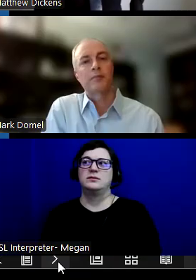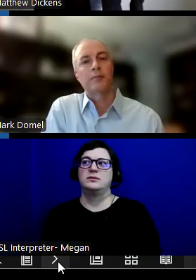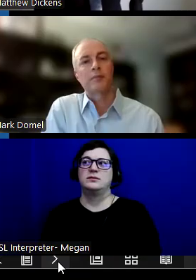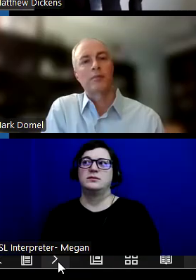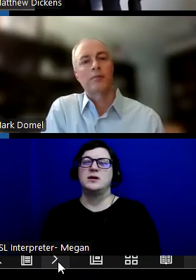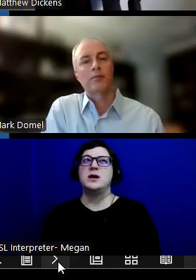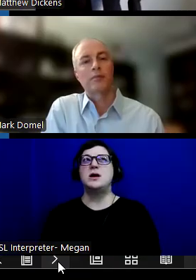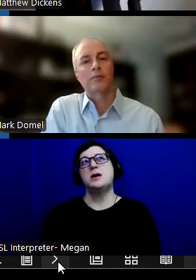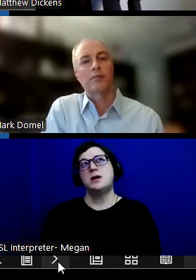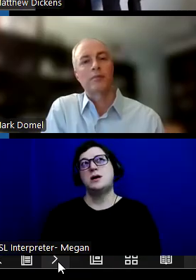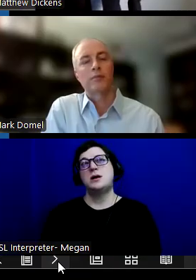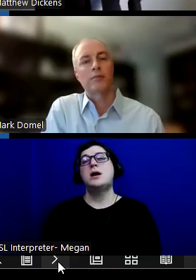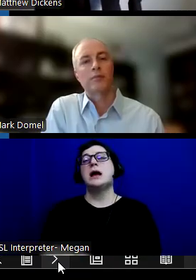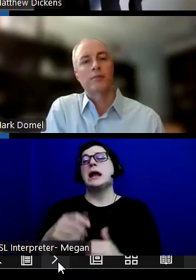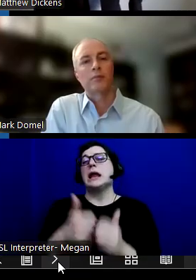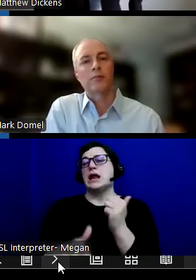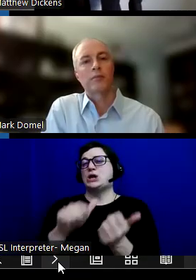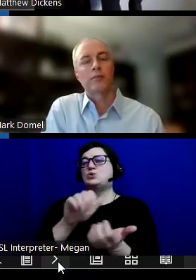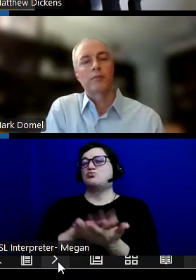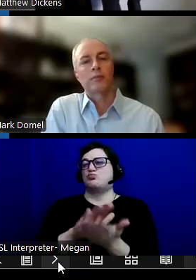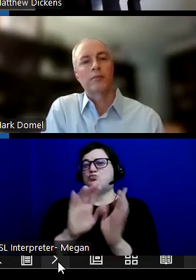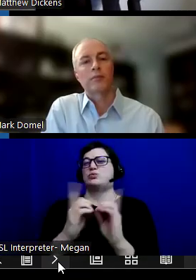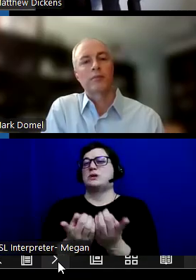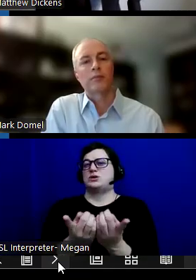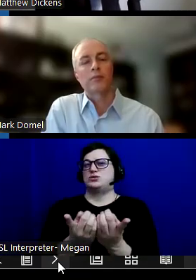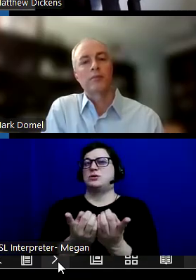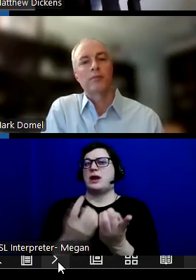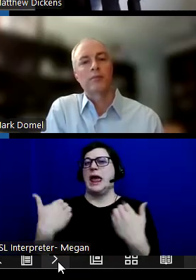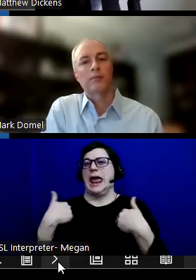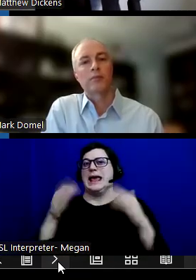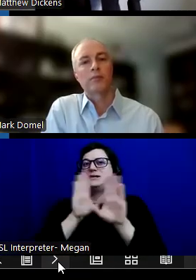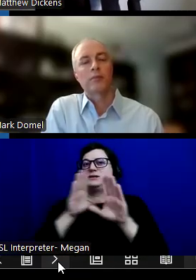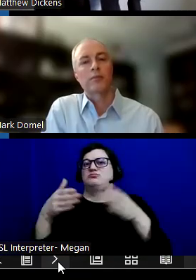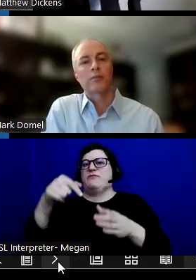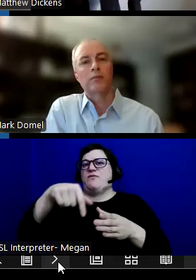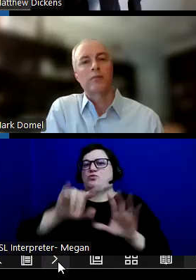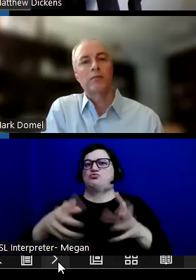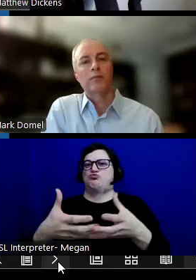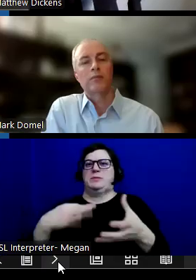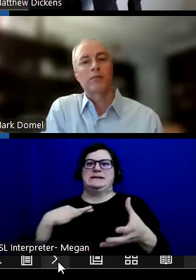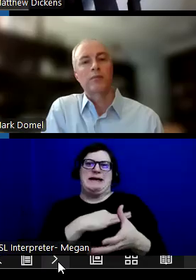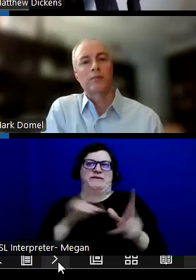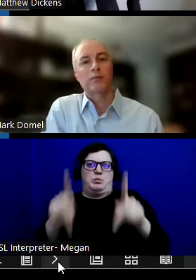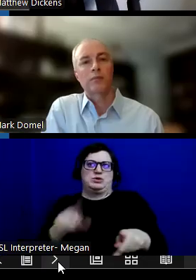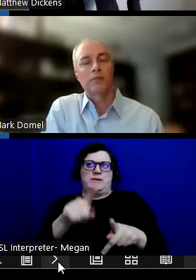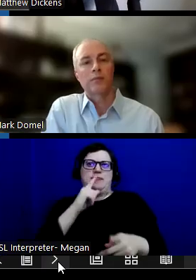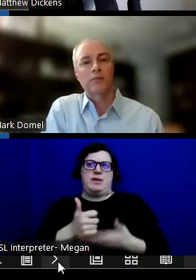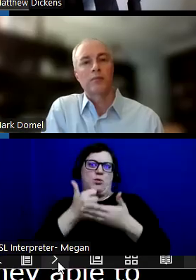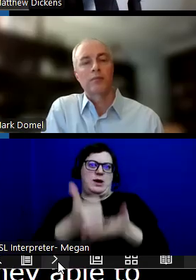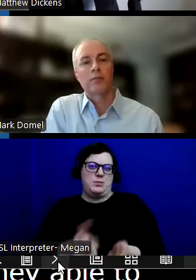I believe each school district has a dedicated staff person that assists with the IEP